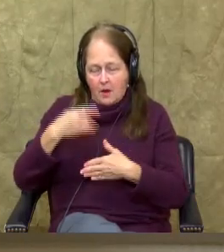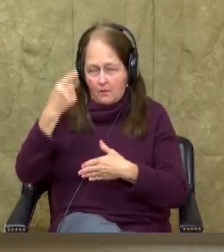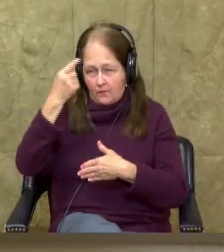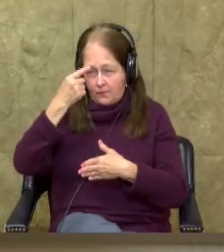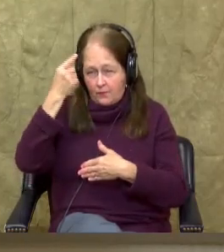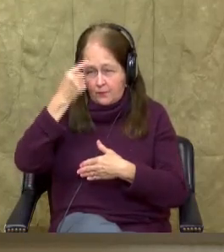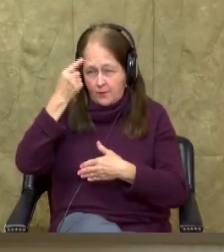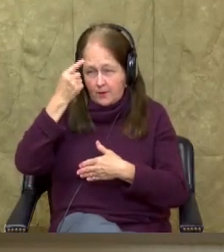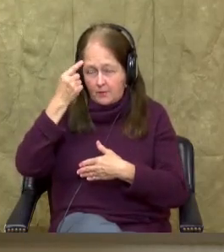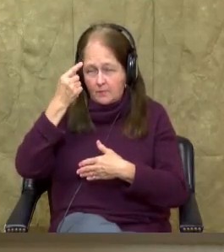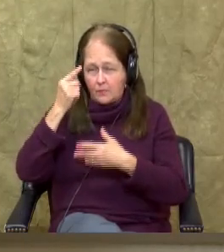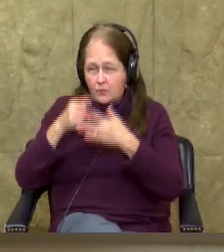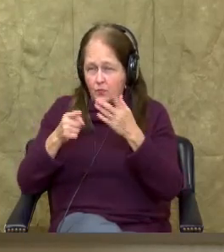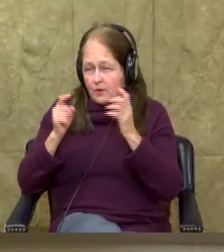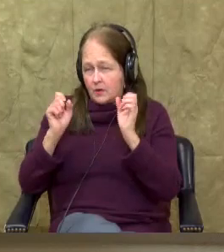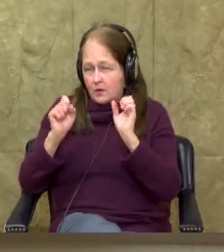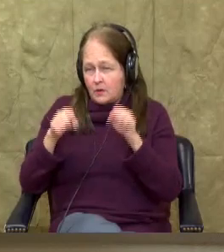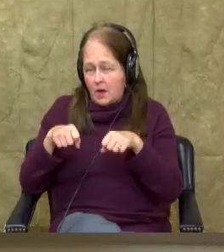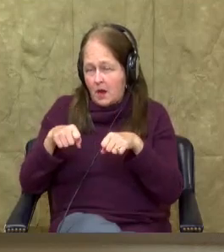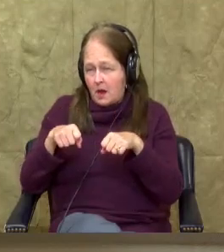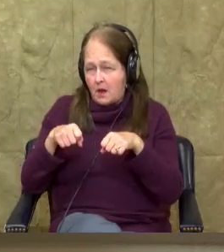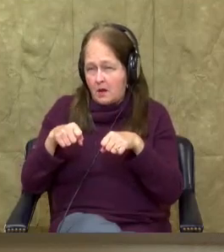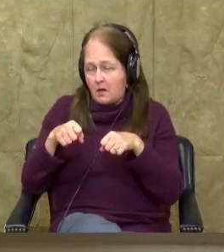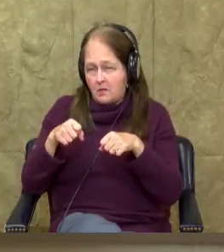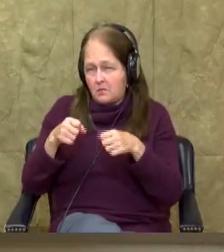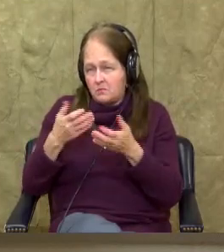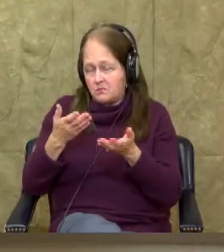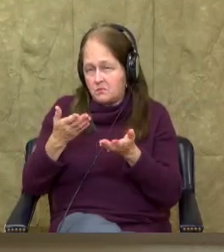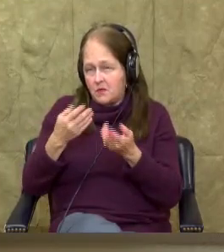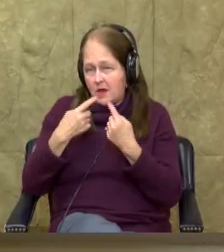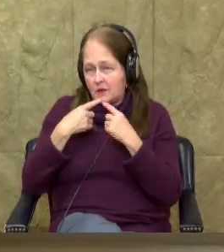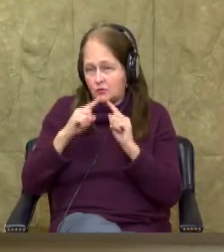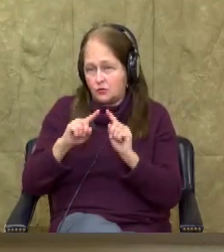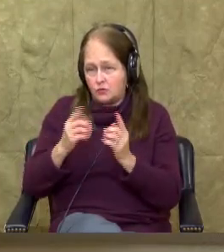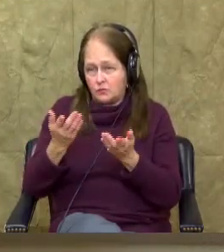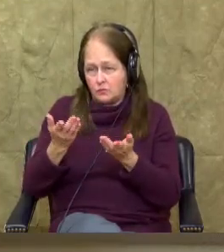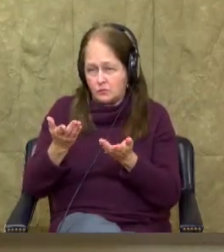think of what that could be?